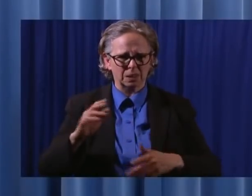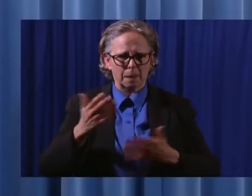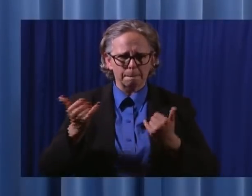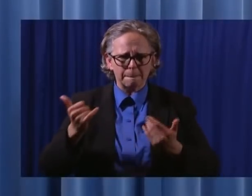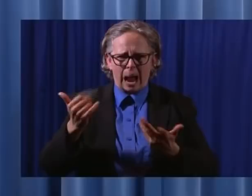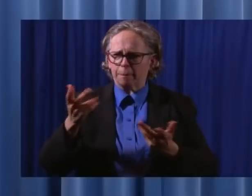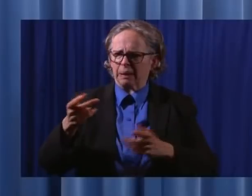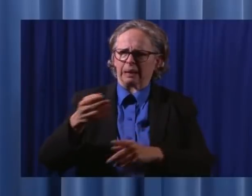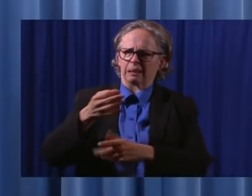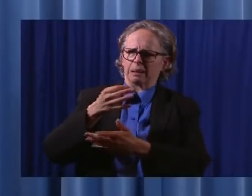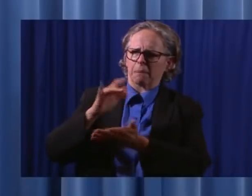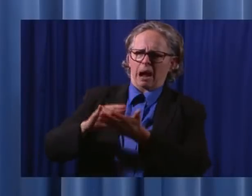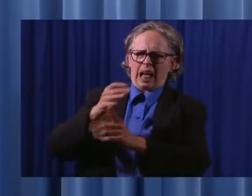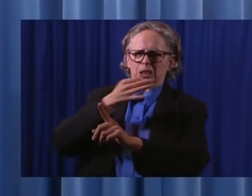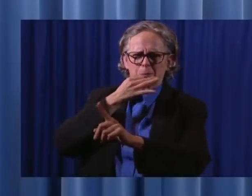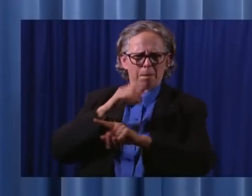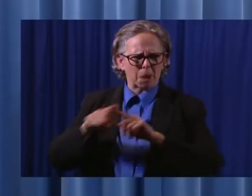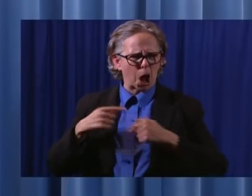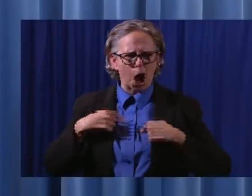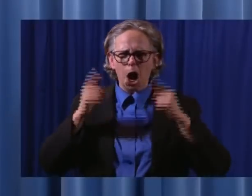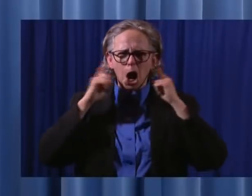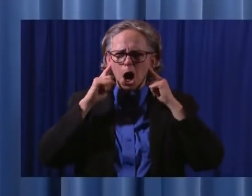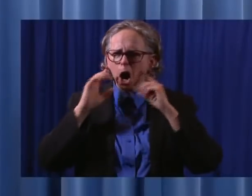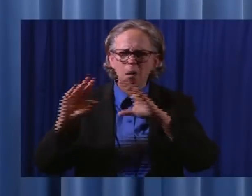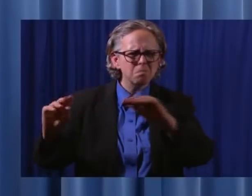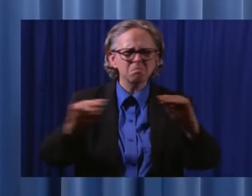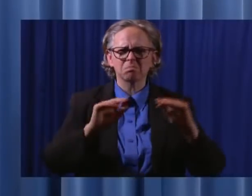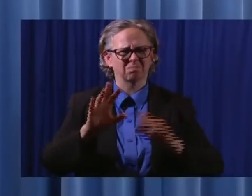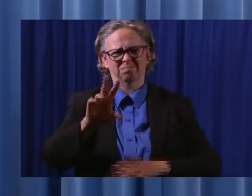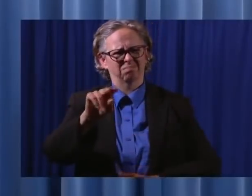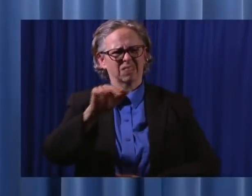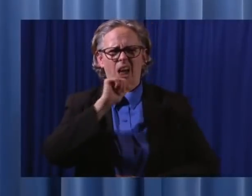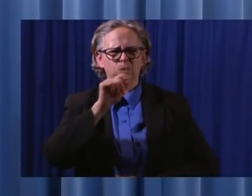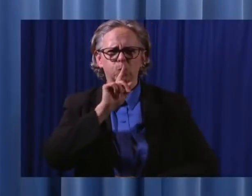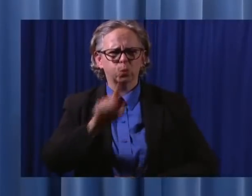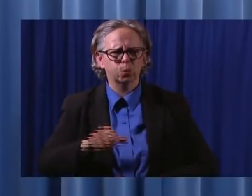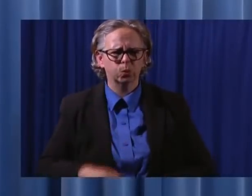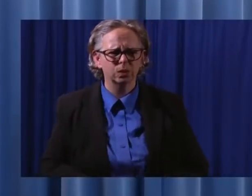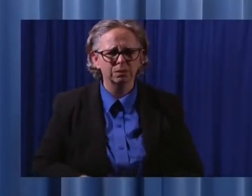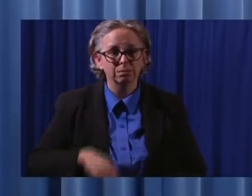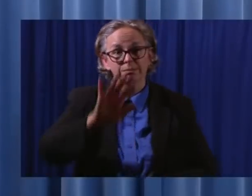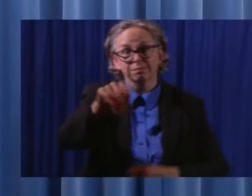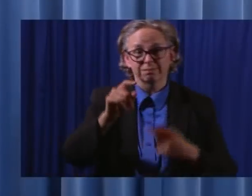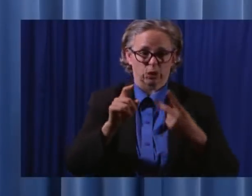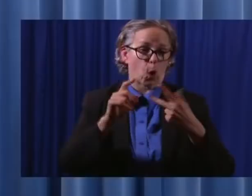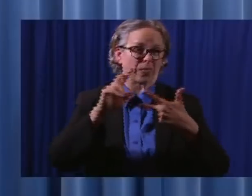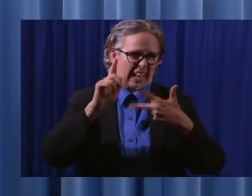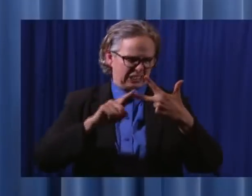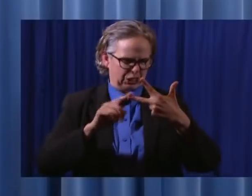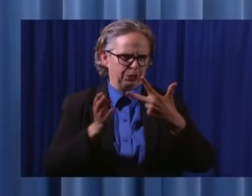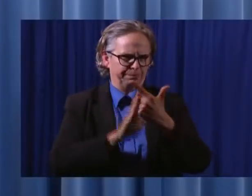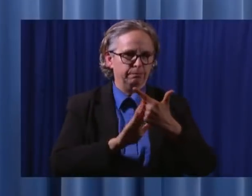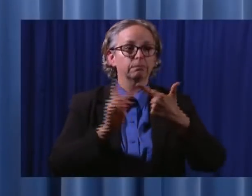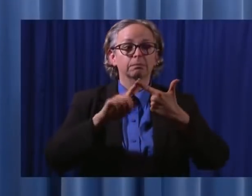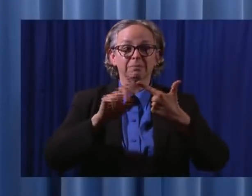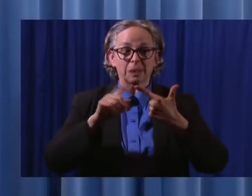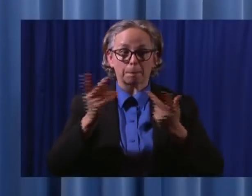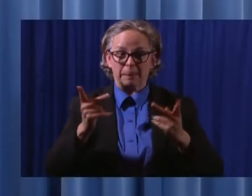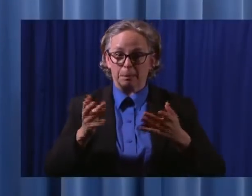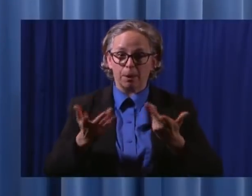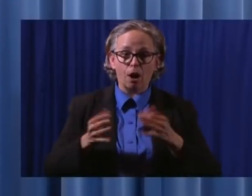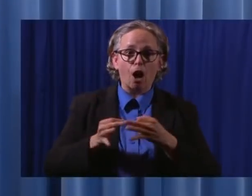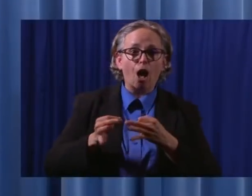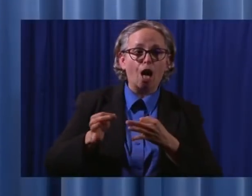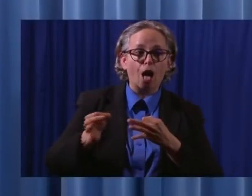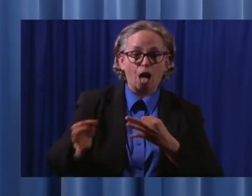me that. No one's giving me that indication. Number two, in regard to deferred care, I'm sure that